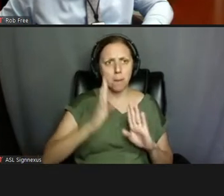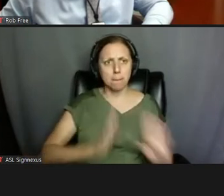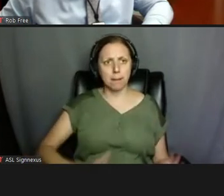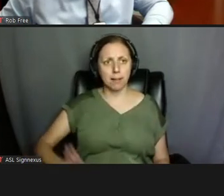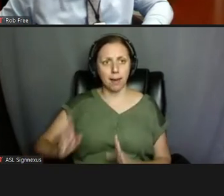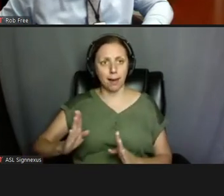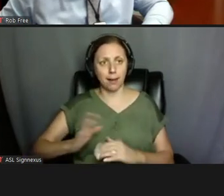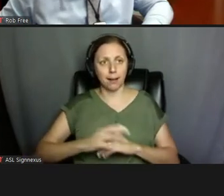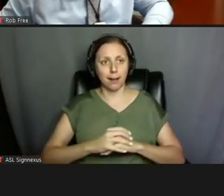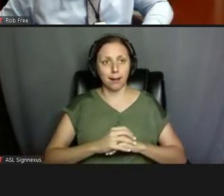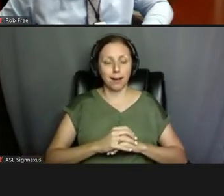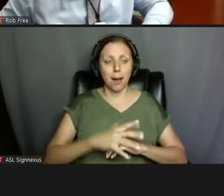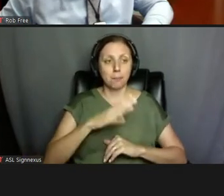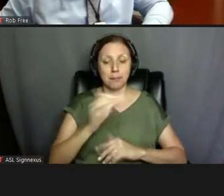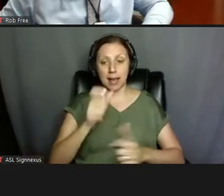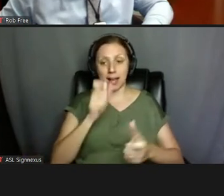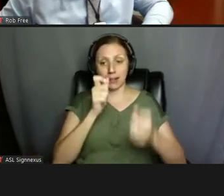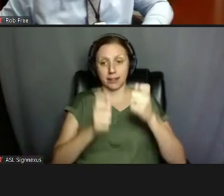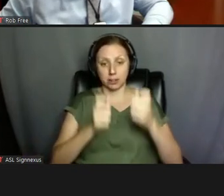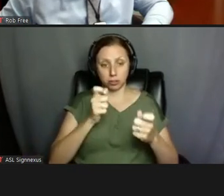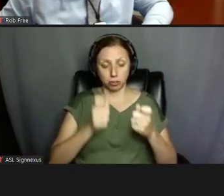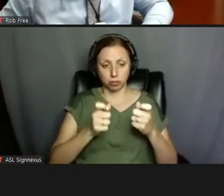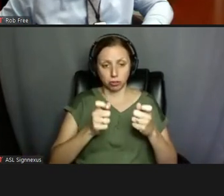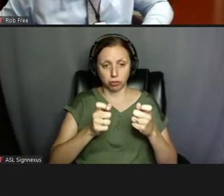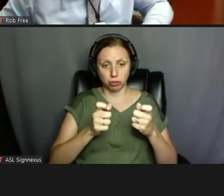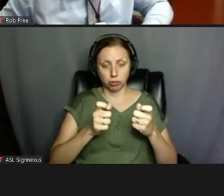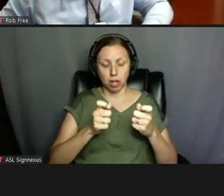and adjust accordingly.